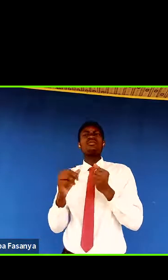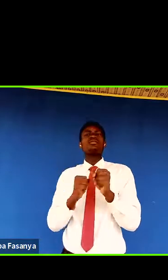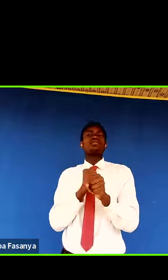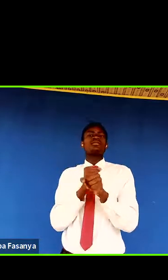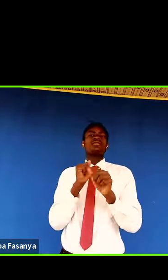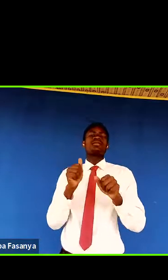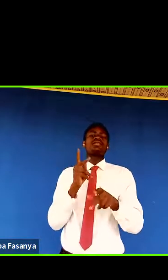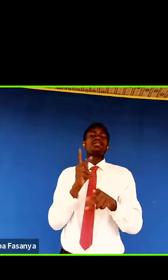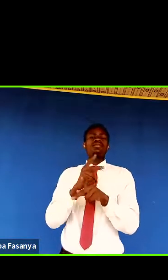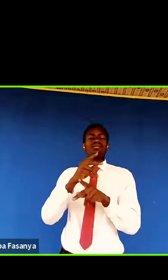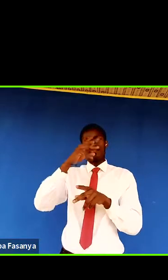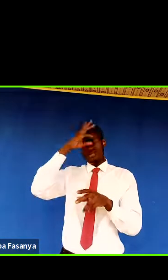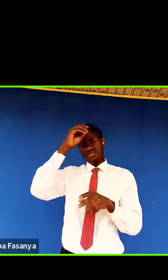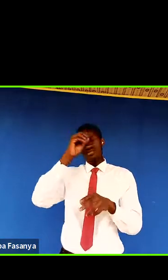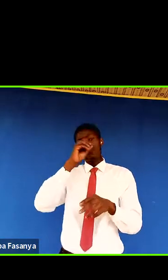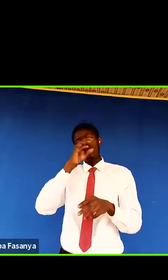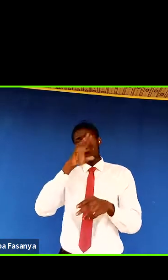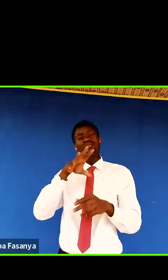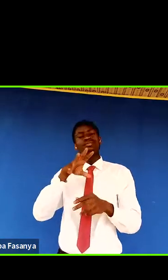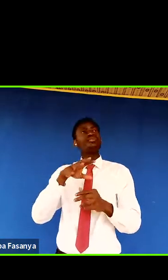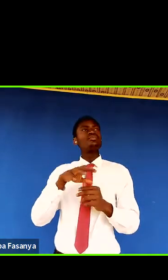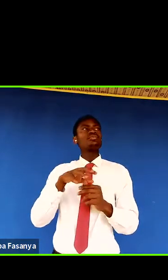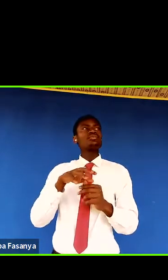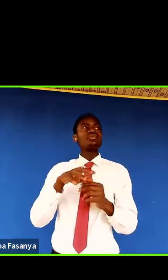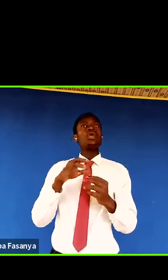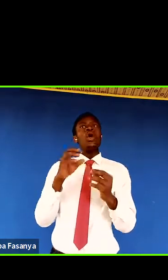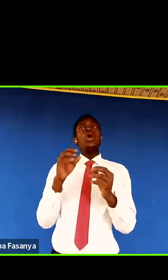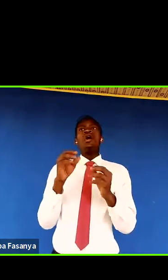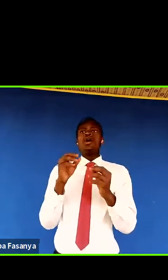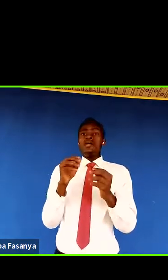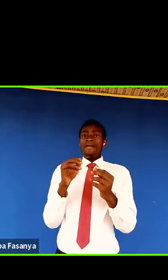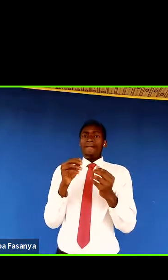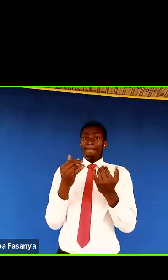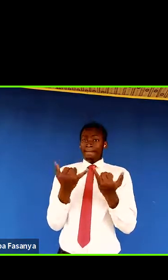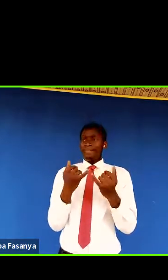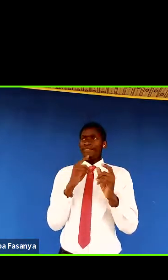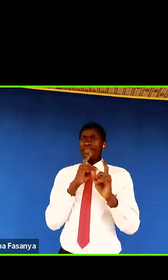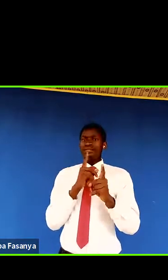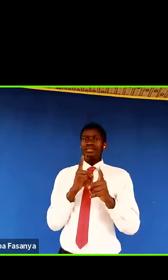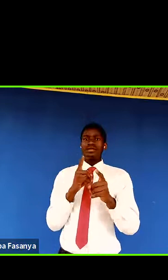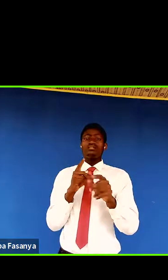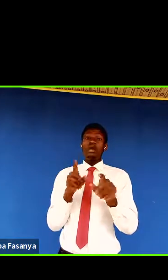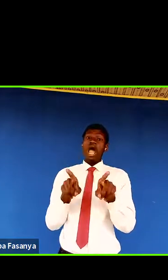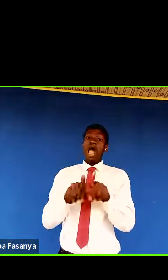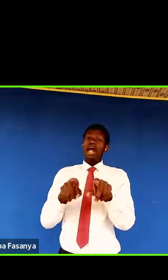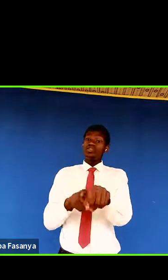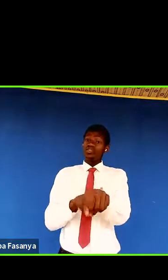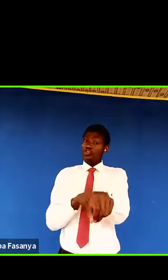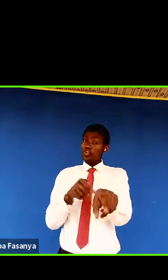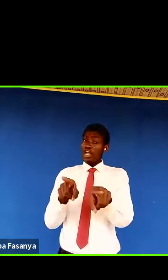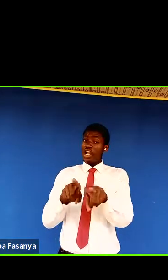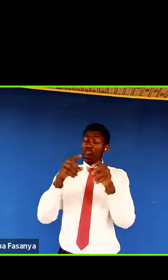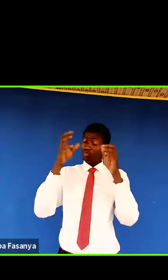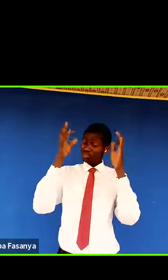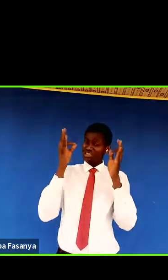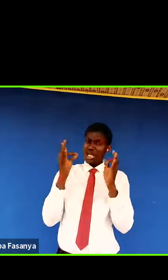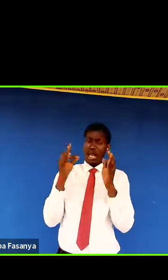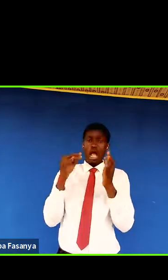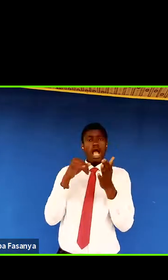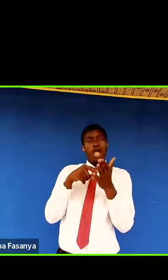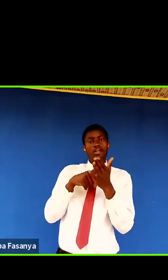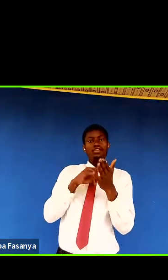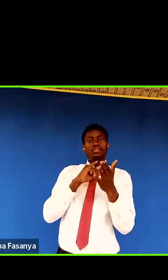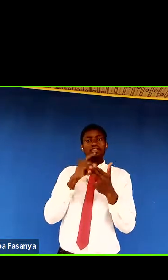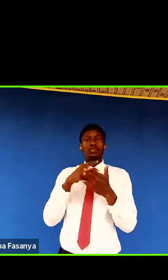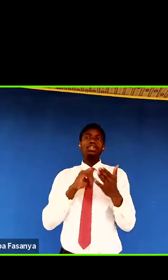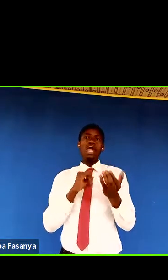Oh, as long as you say, oh, this is what I want, until you say, I don't want it again. I don't want you